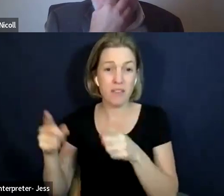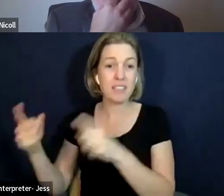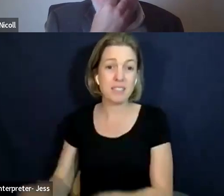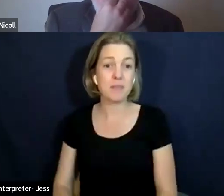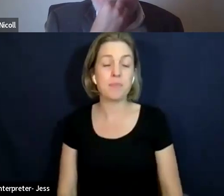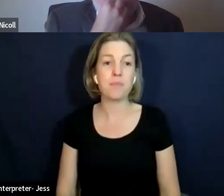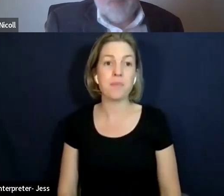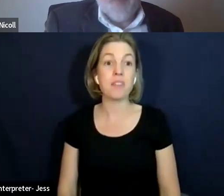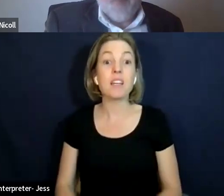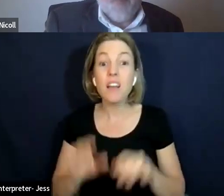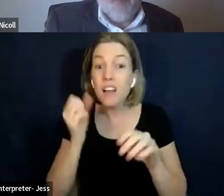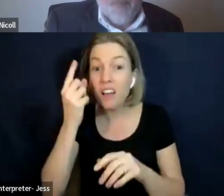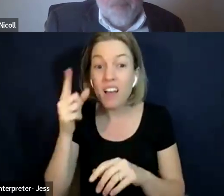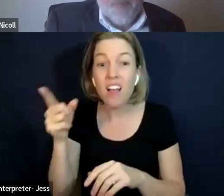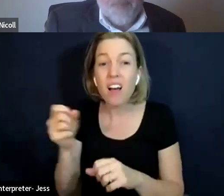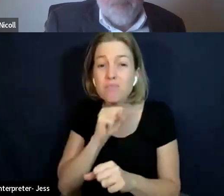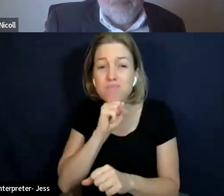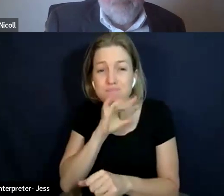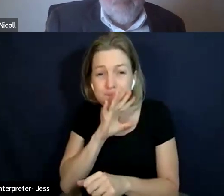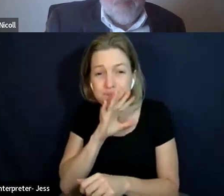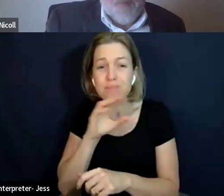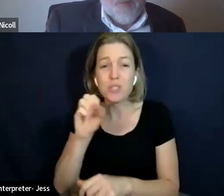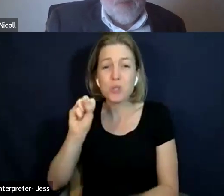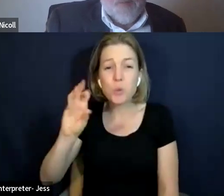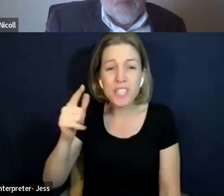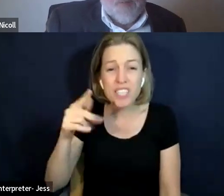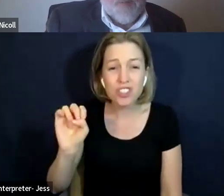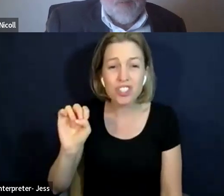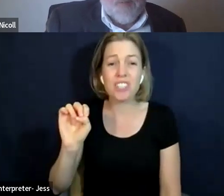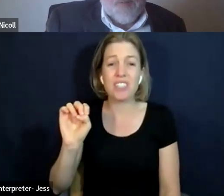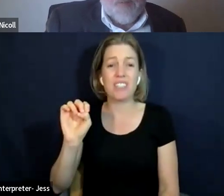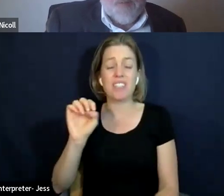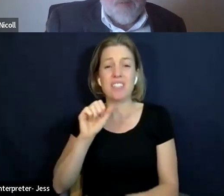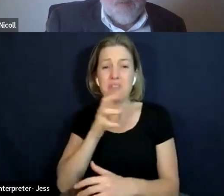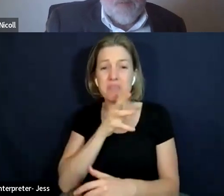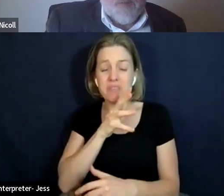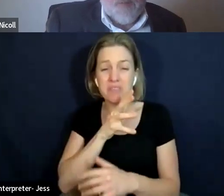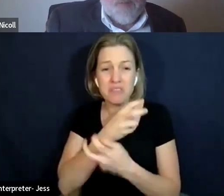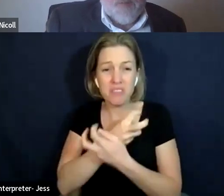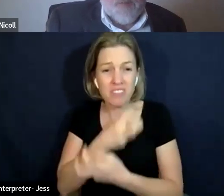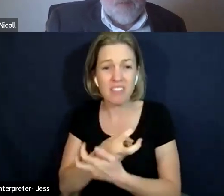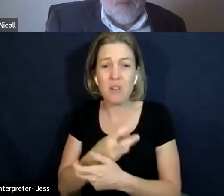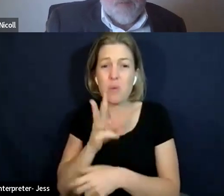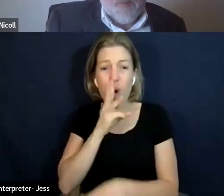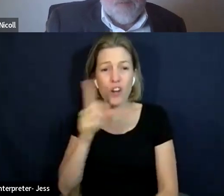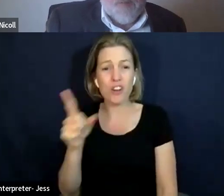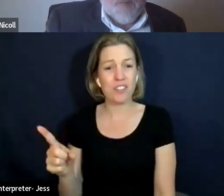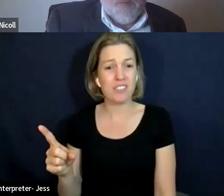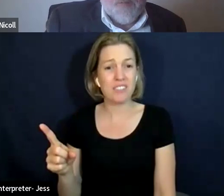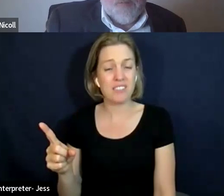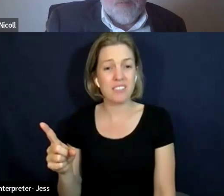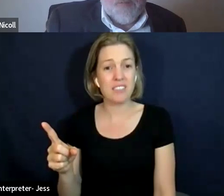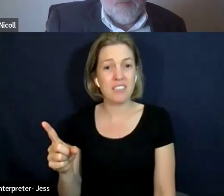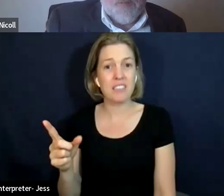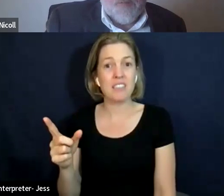This is untreated sewage contaminated floodwater. They had no idea they were